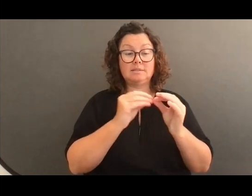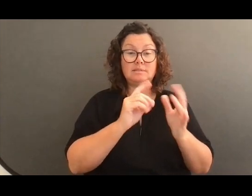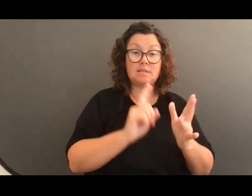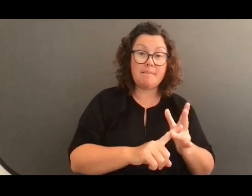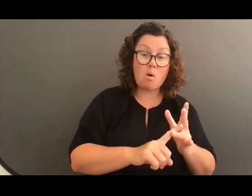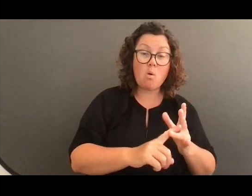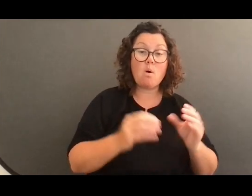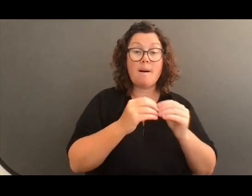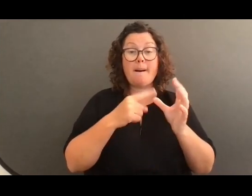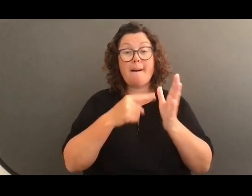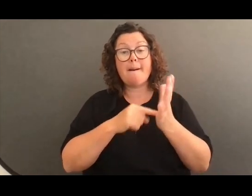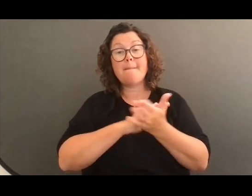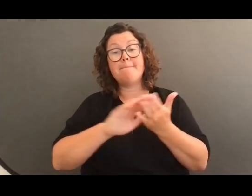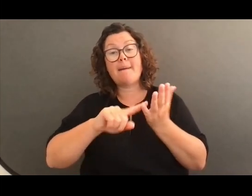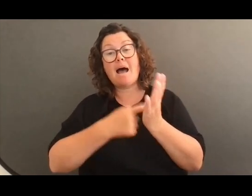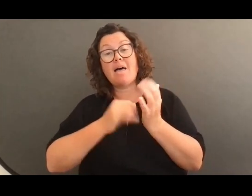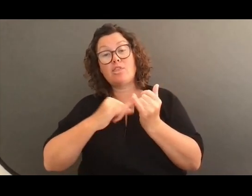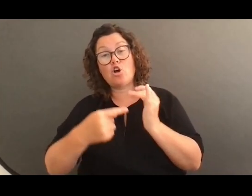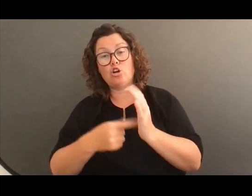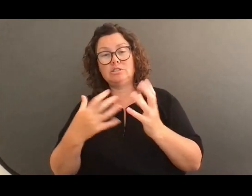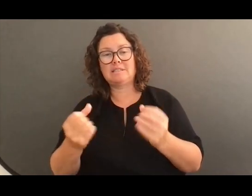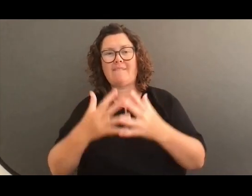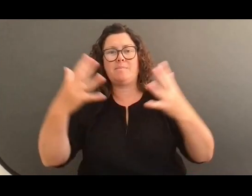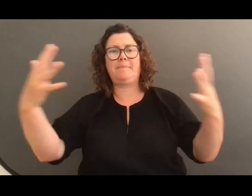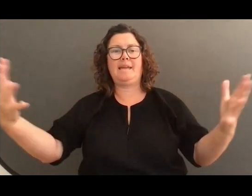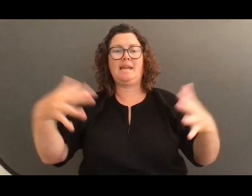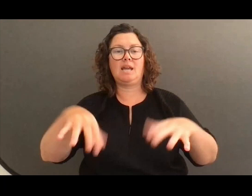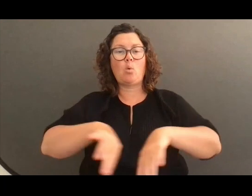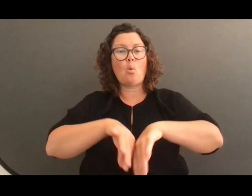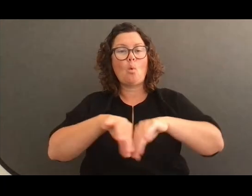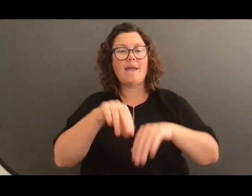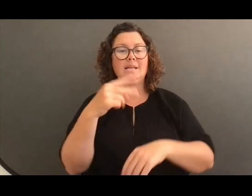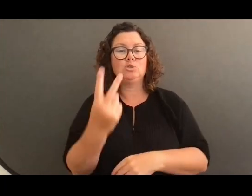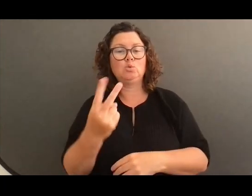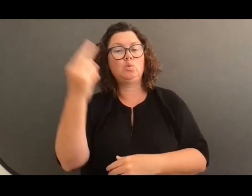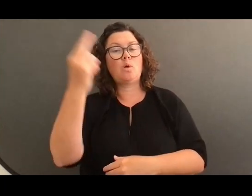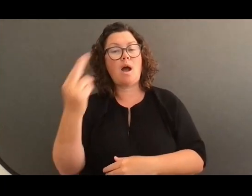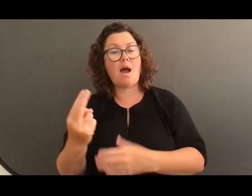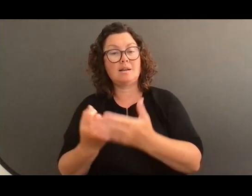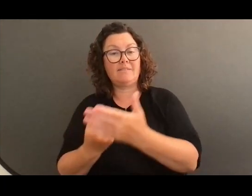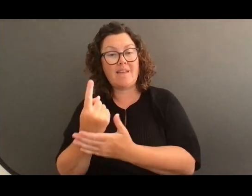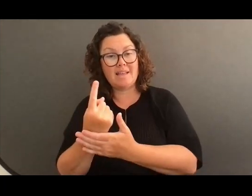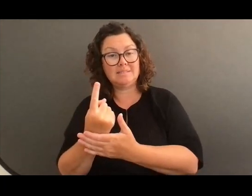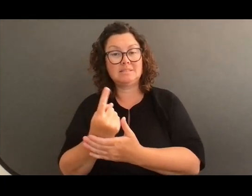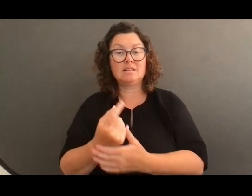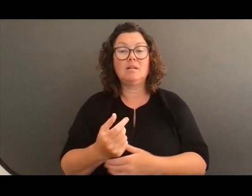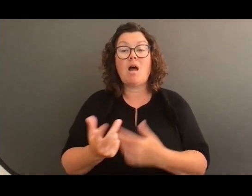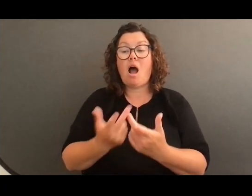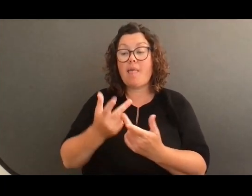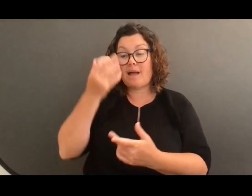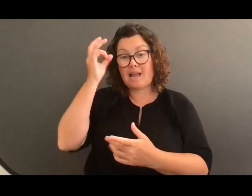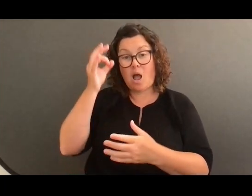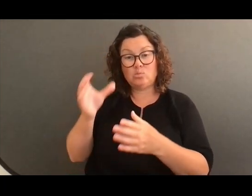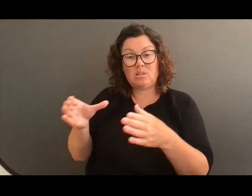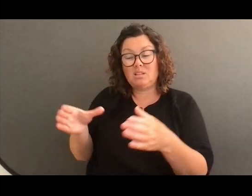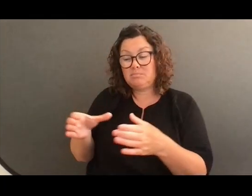large-scale Waste to Art events, right through to little Waste to Arts that might take place at the council pool, because that's the only space that's available for the